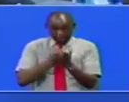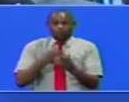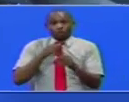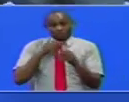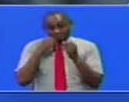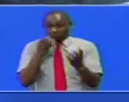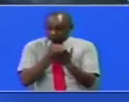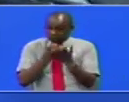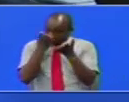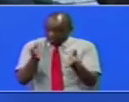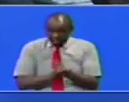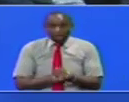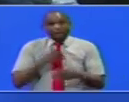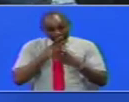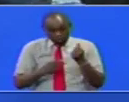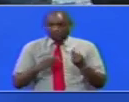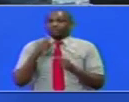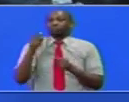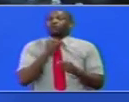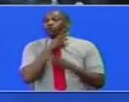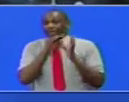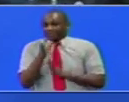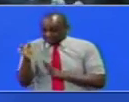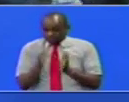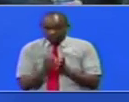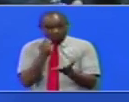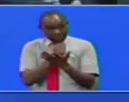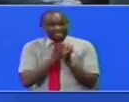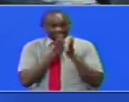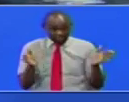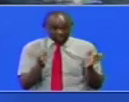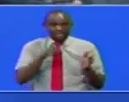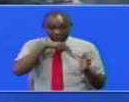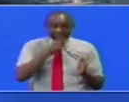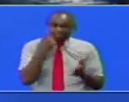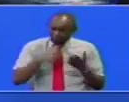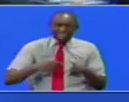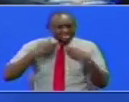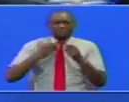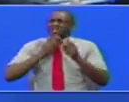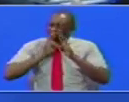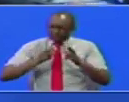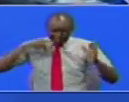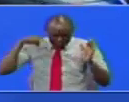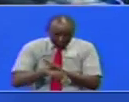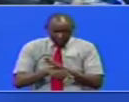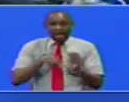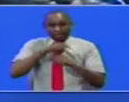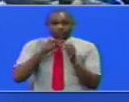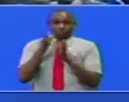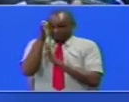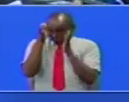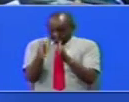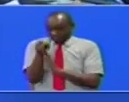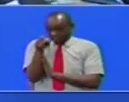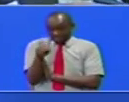procured before them from both the petitioner and the Auditor General, because the Auditor General has also given a very, very detailed report